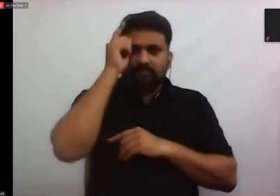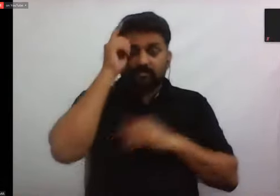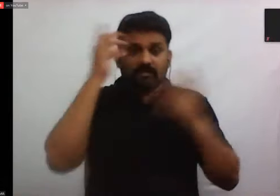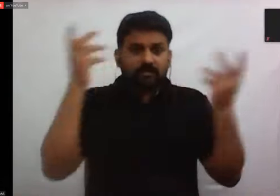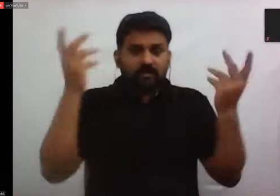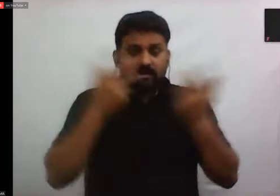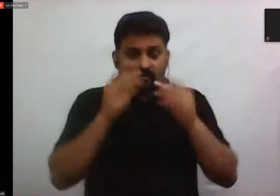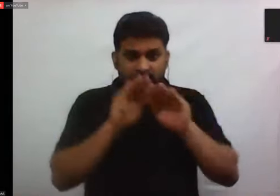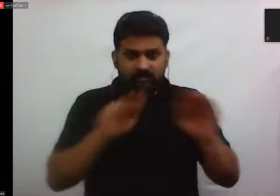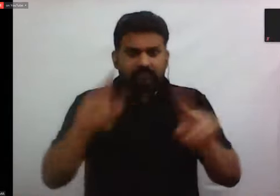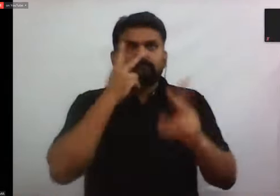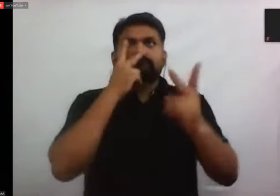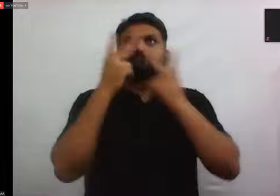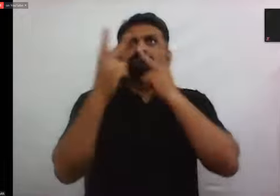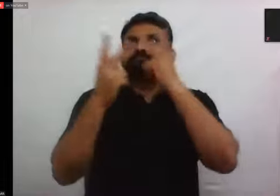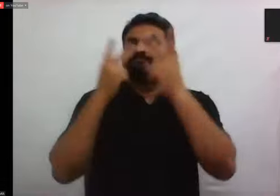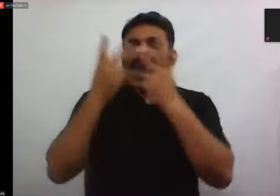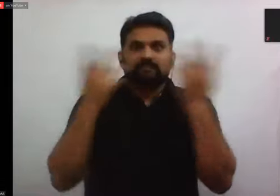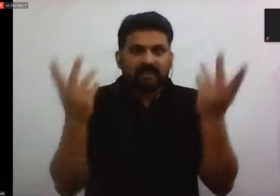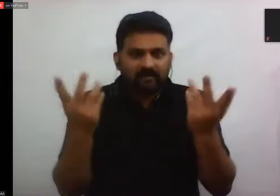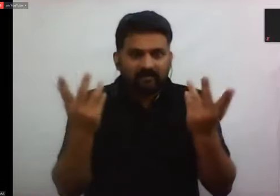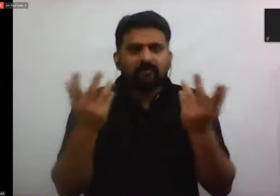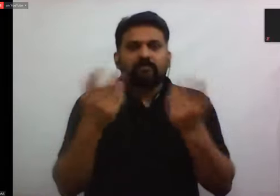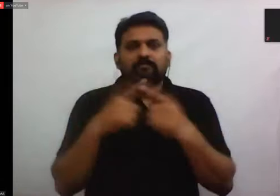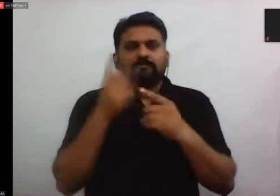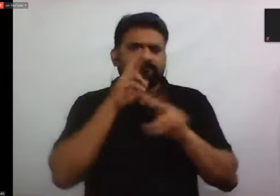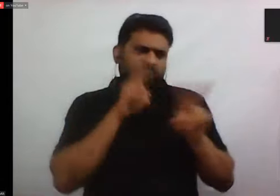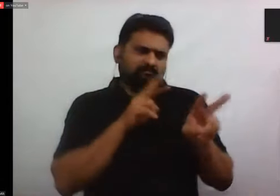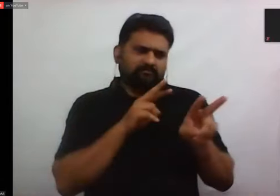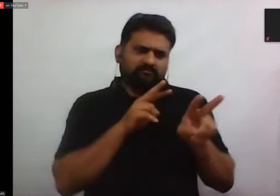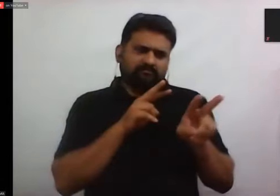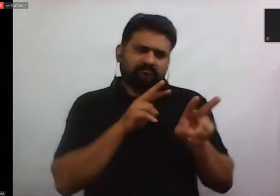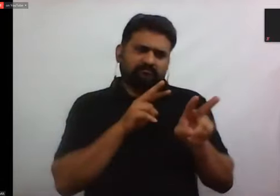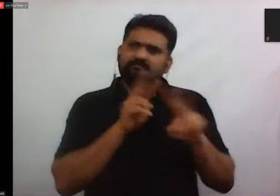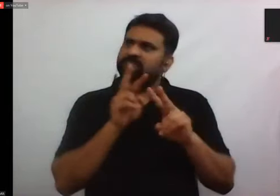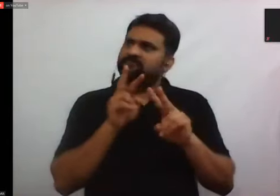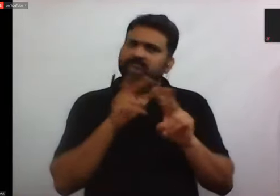child sees and not just look at what the child